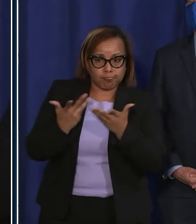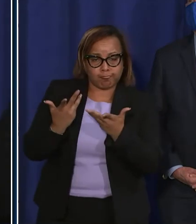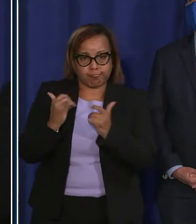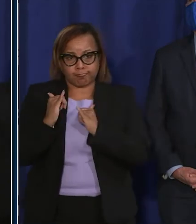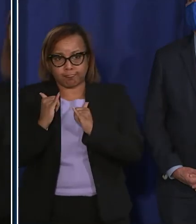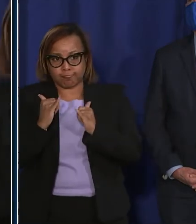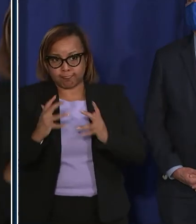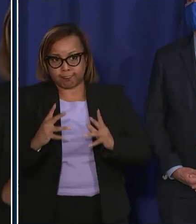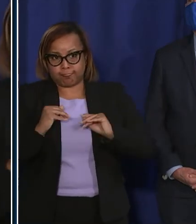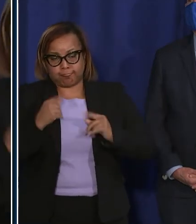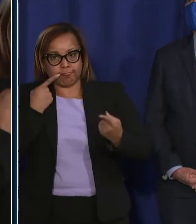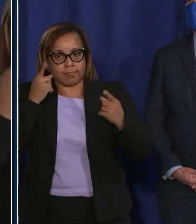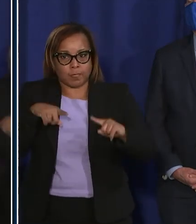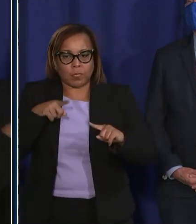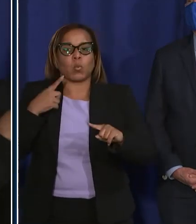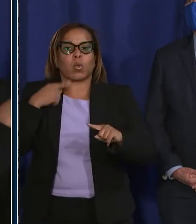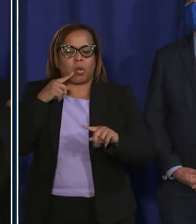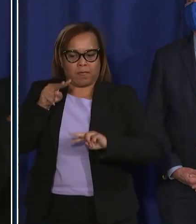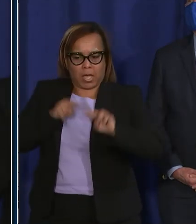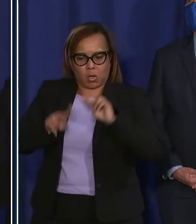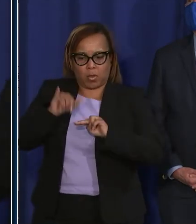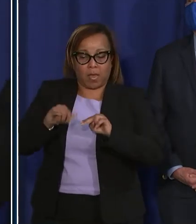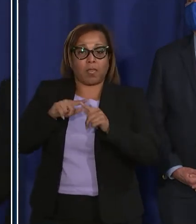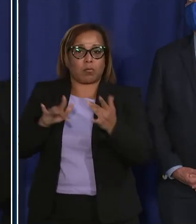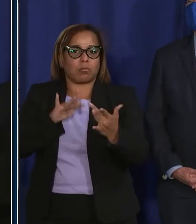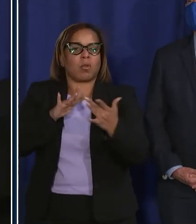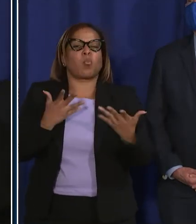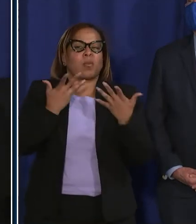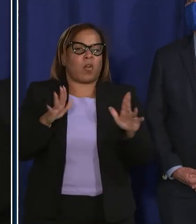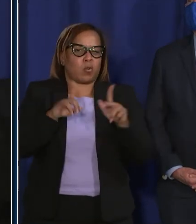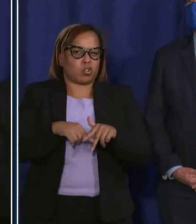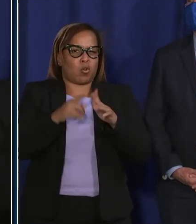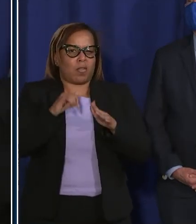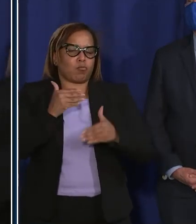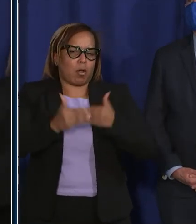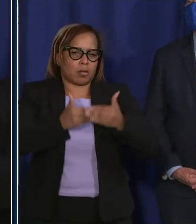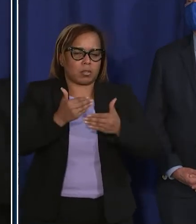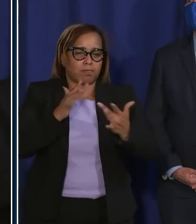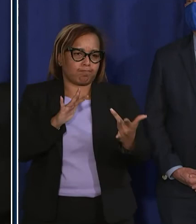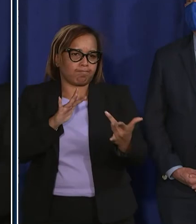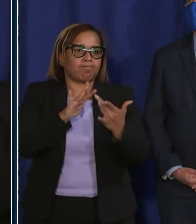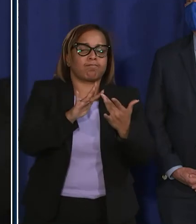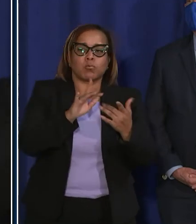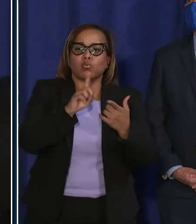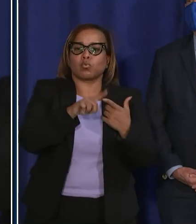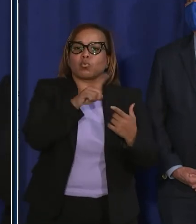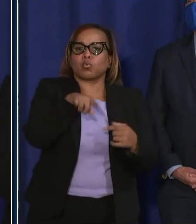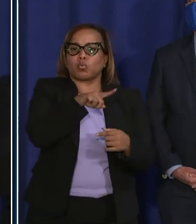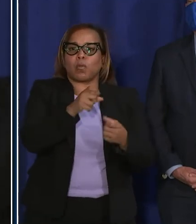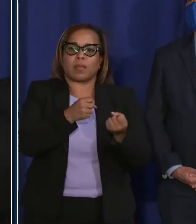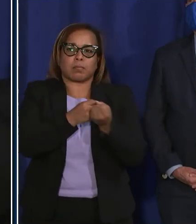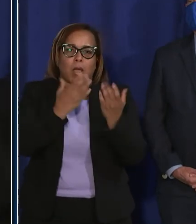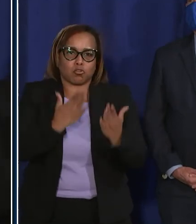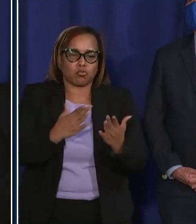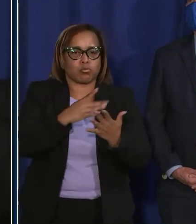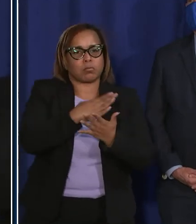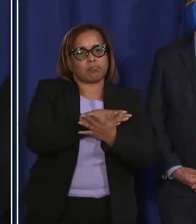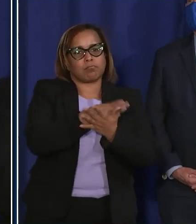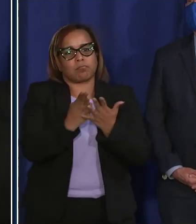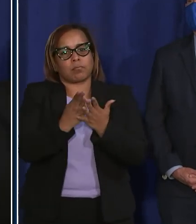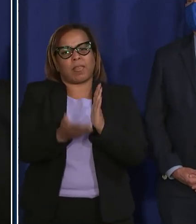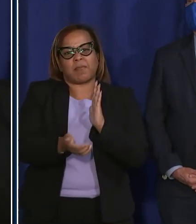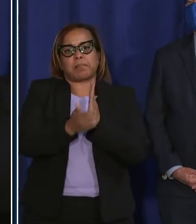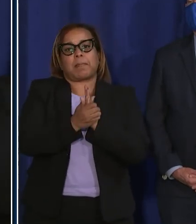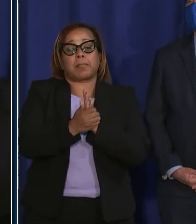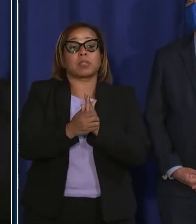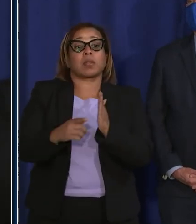ground if possible. So we'll evaluate those, reach out to, and we've already started that process of reaching out to the sponsors of the various amendments,